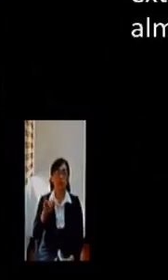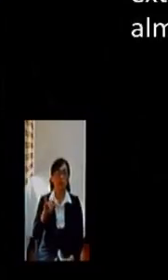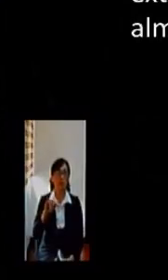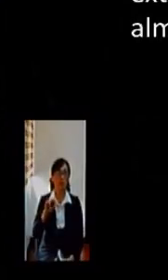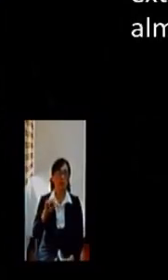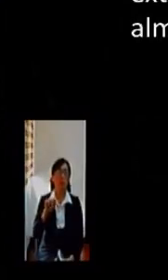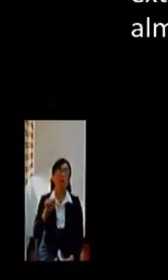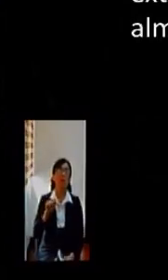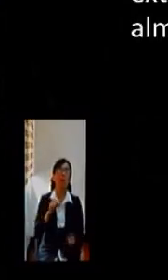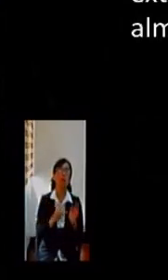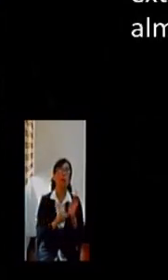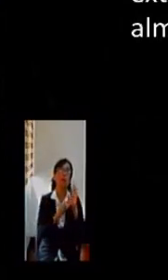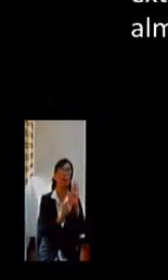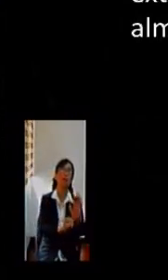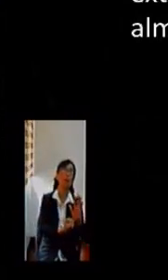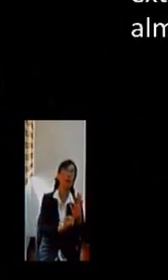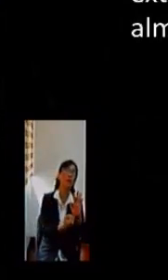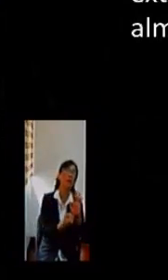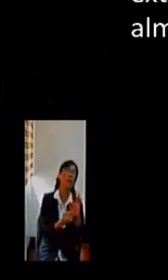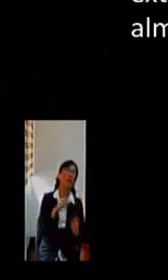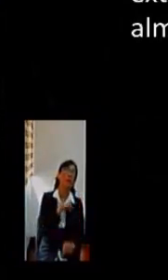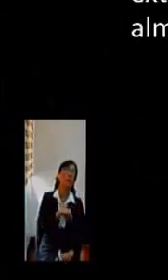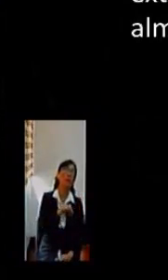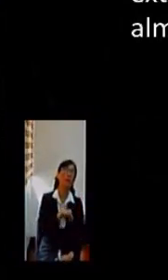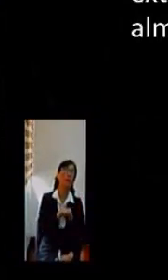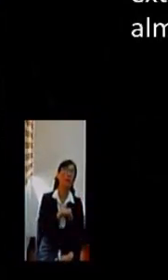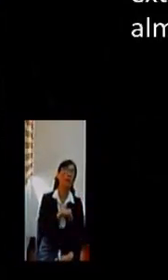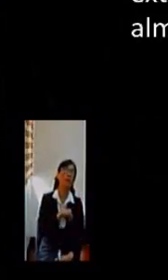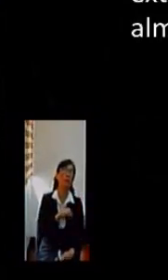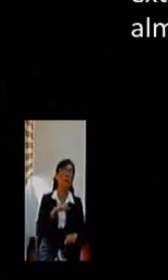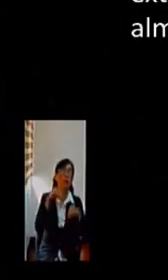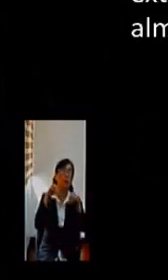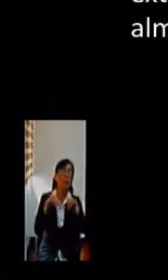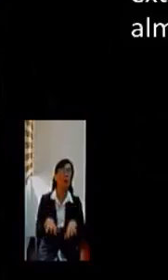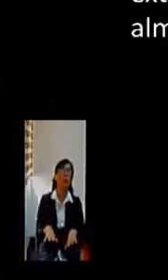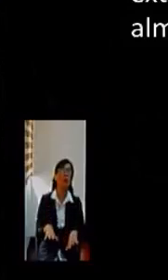The indicators of improving quality and extent of forest are almost gone as well.